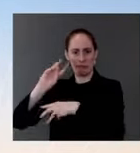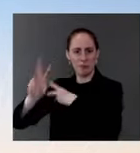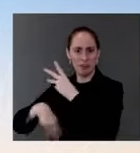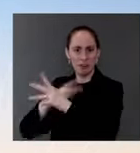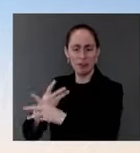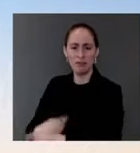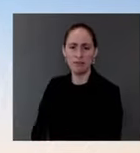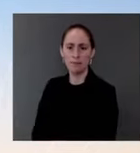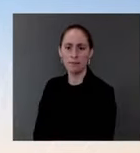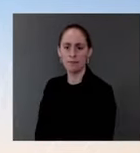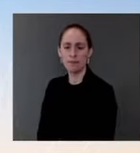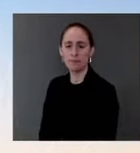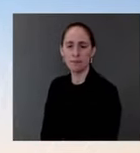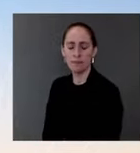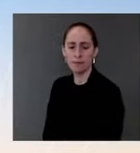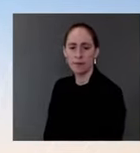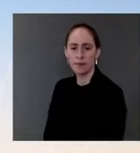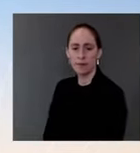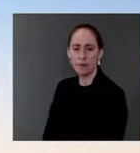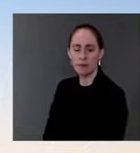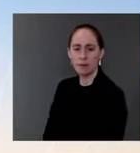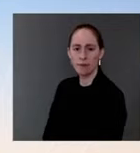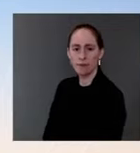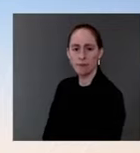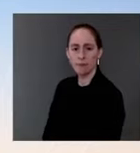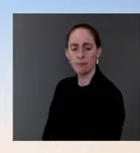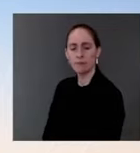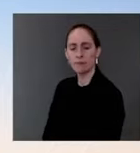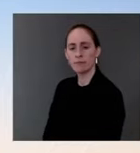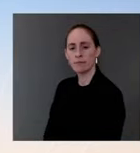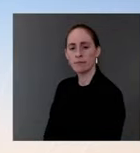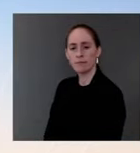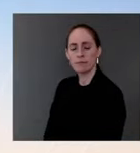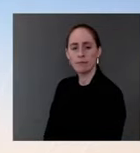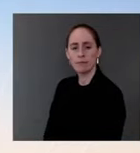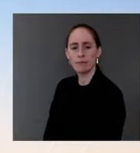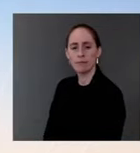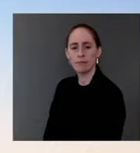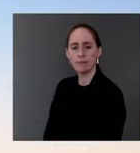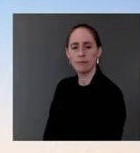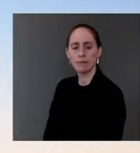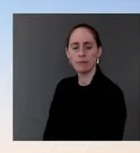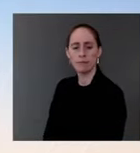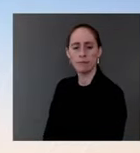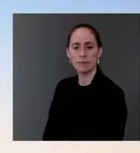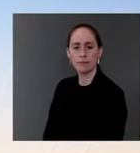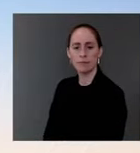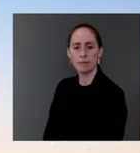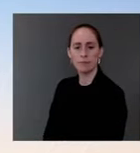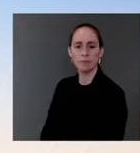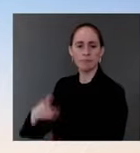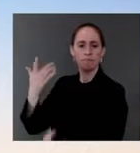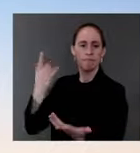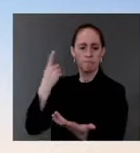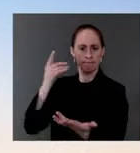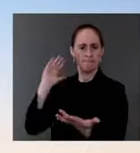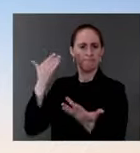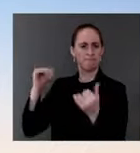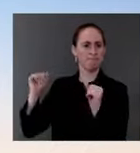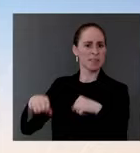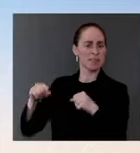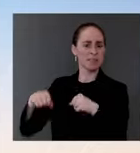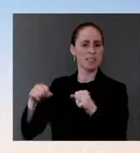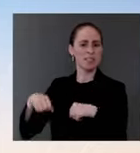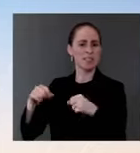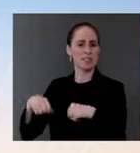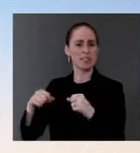range of enforcement mechanisms on the table to hold China accountable to the Phase 1 trade deal, but China's on track to fall short of the